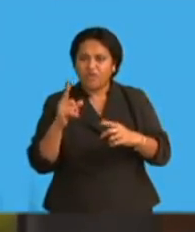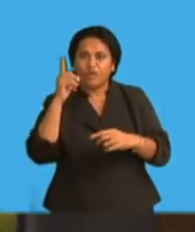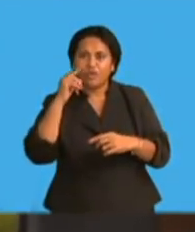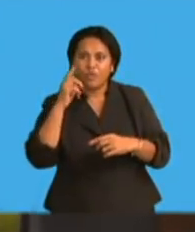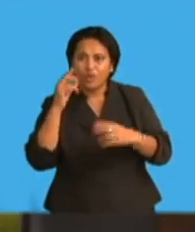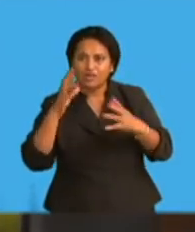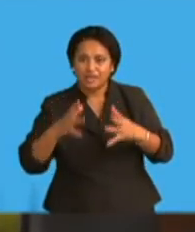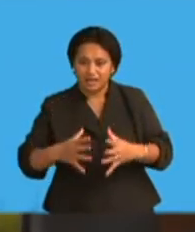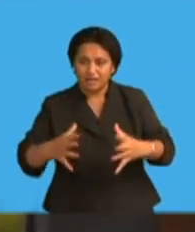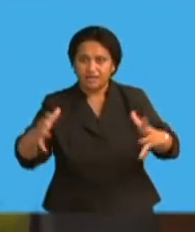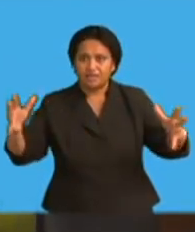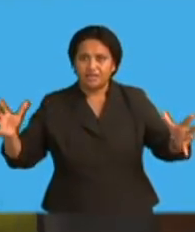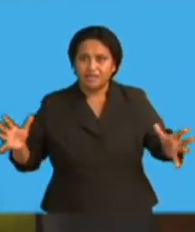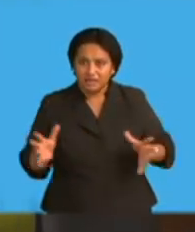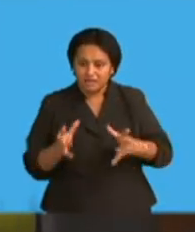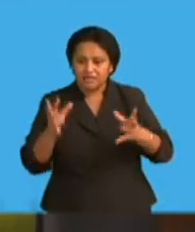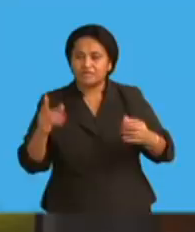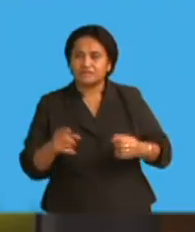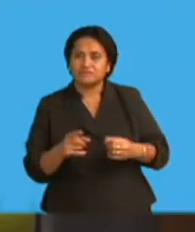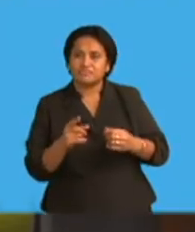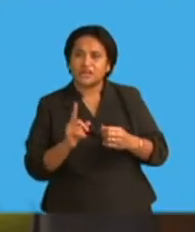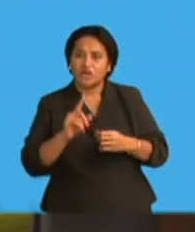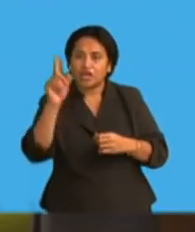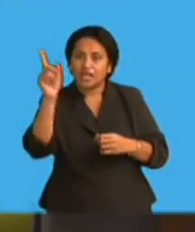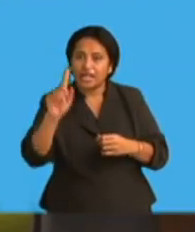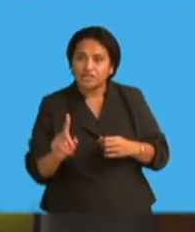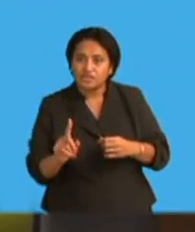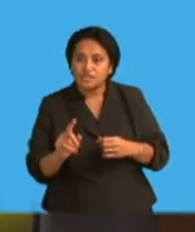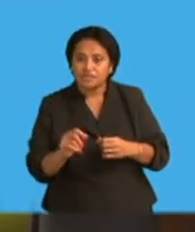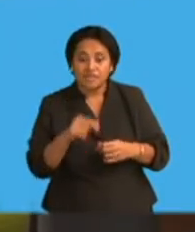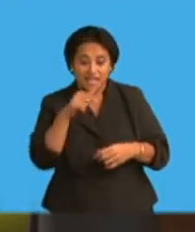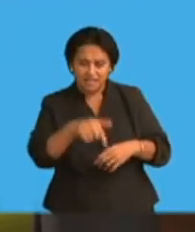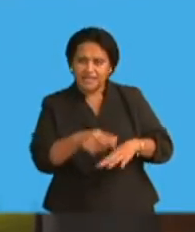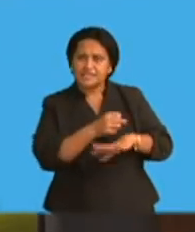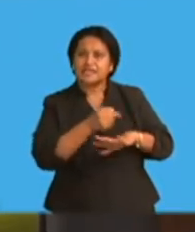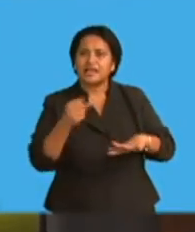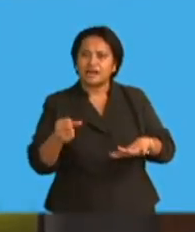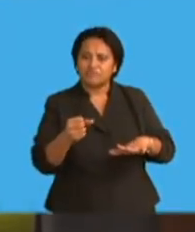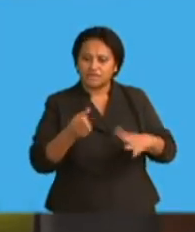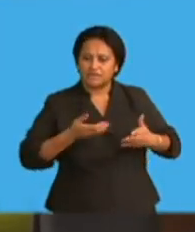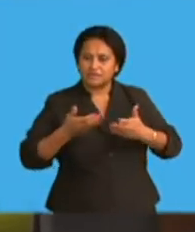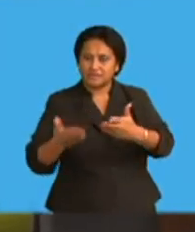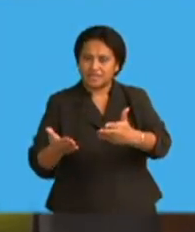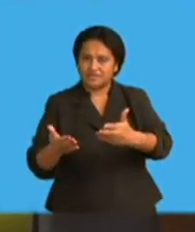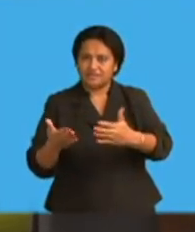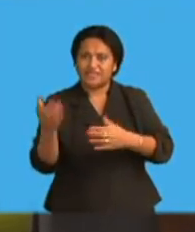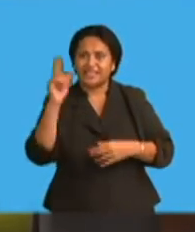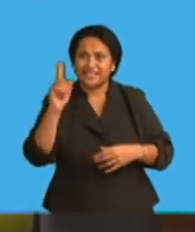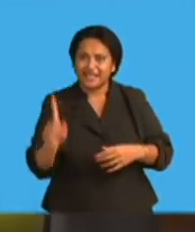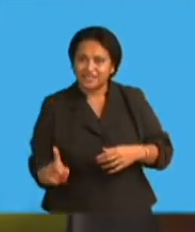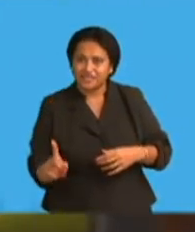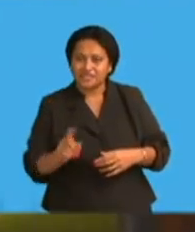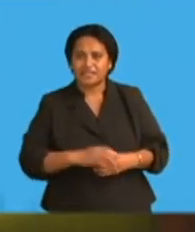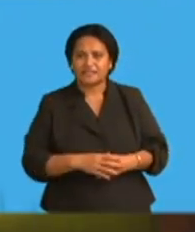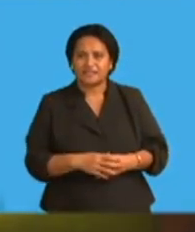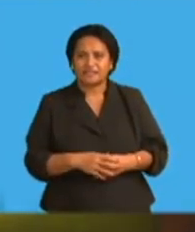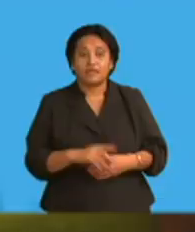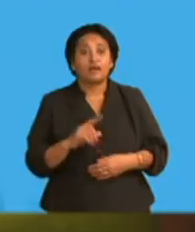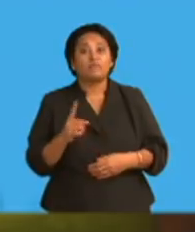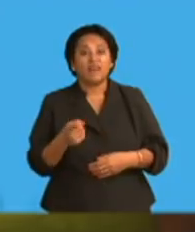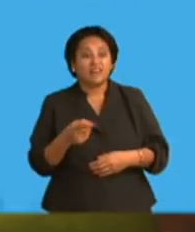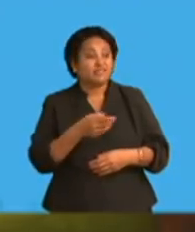get the electricity themselves. This government gave them the electricity. This government gave them the electricity. Unfortunately